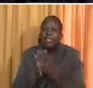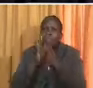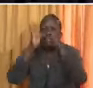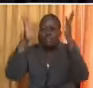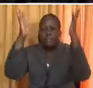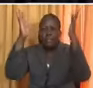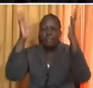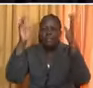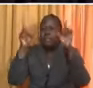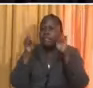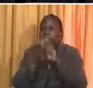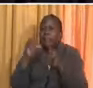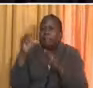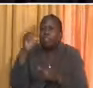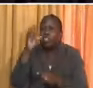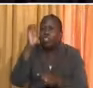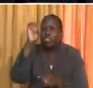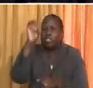gene cannot be concealed.